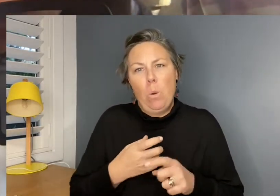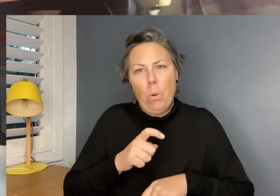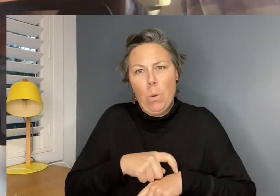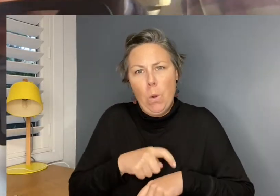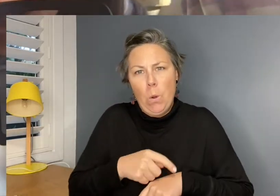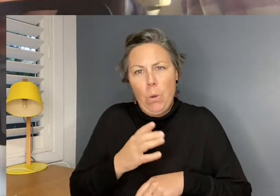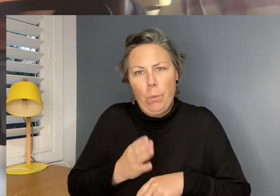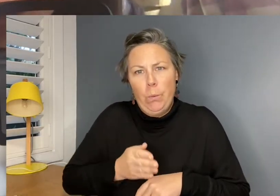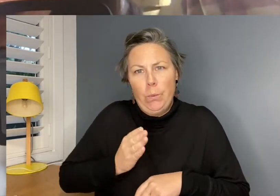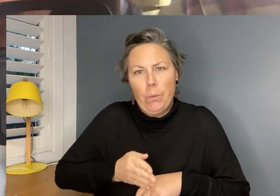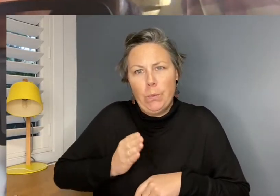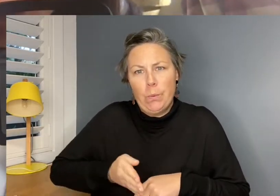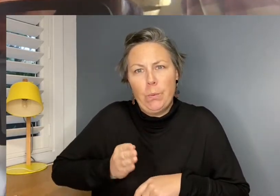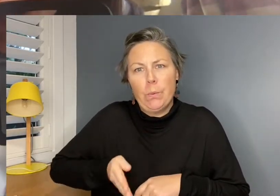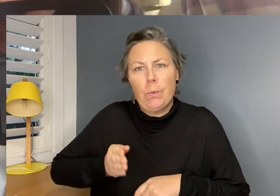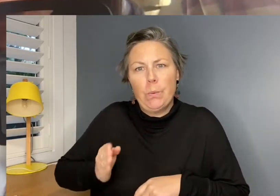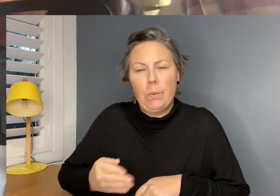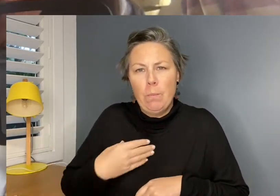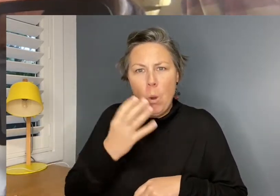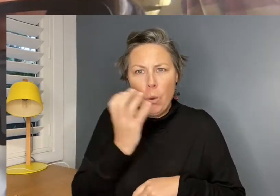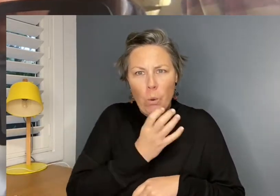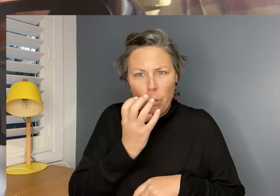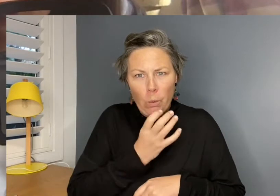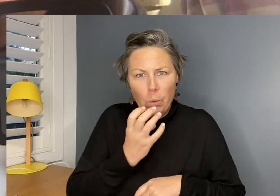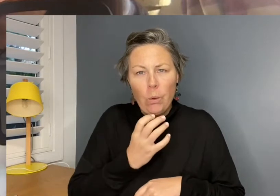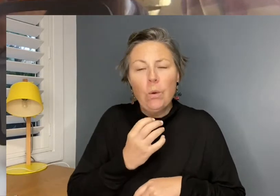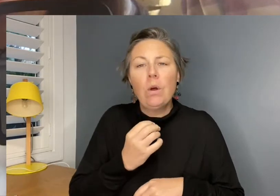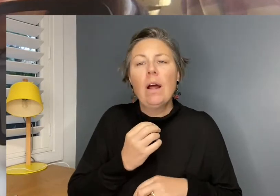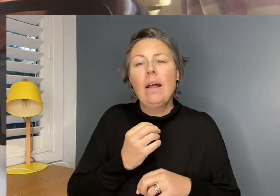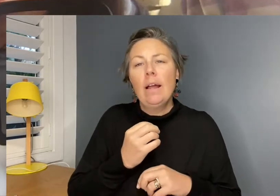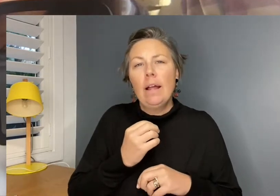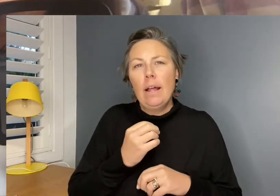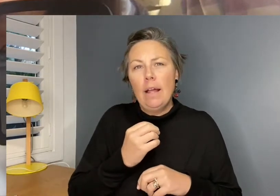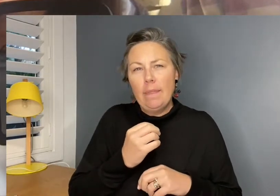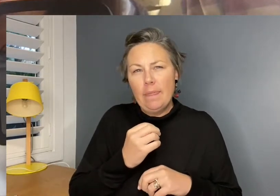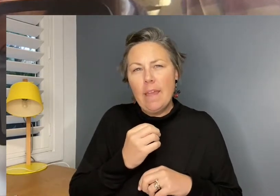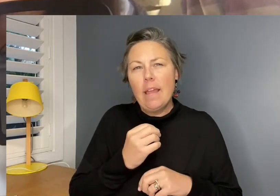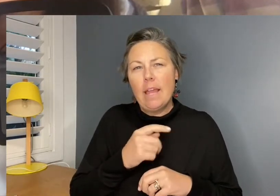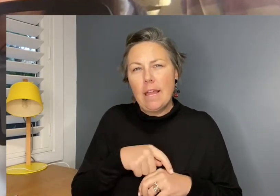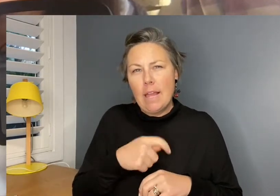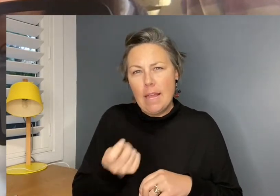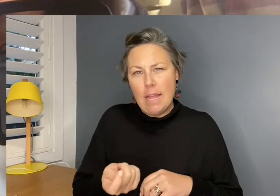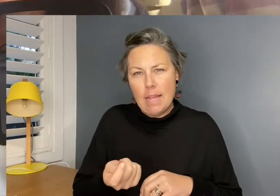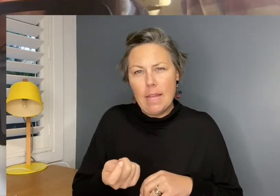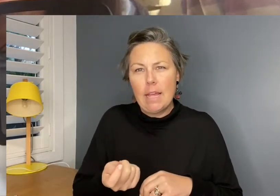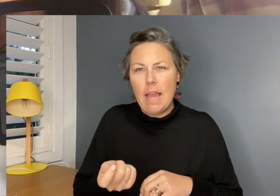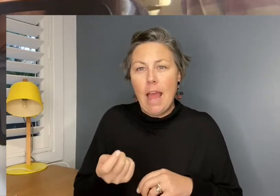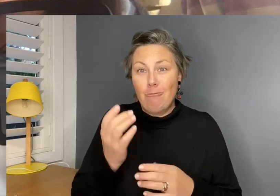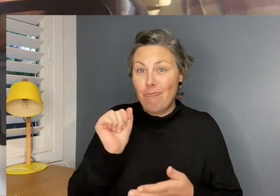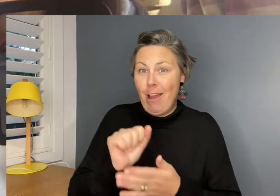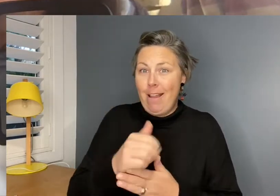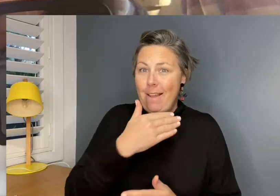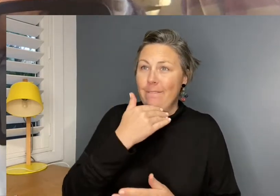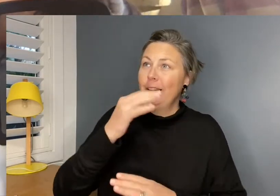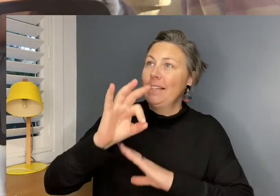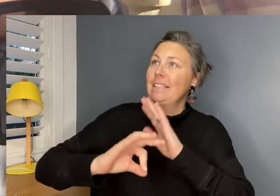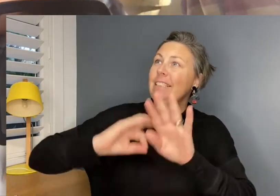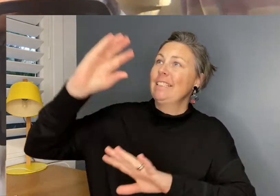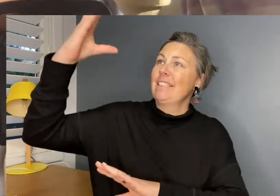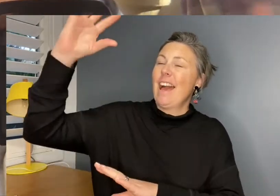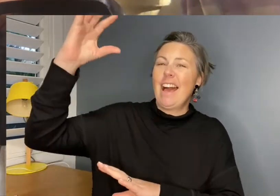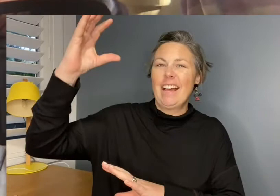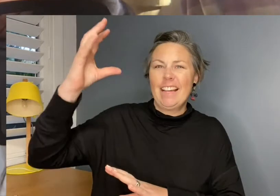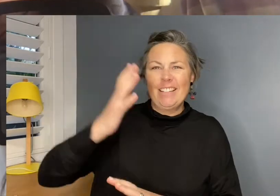Like every time I had a contraction, I closed my eyes. I had my eyes closed a lot of the time. And then I'd open my eyes and it